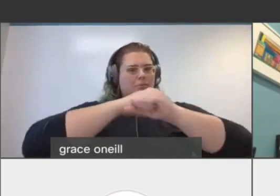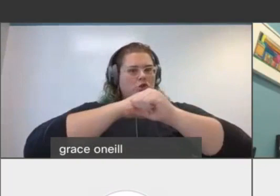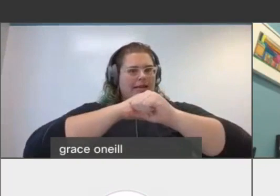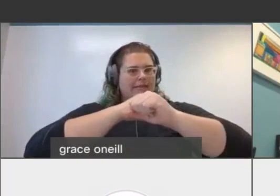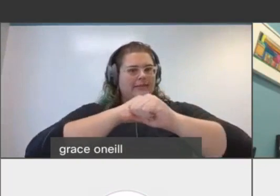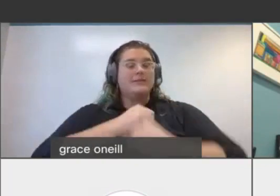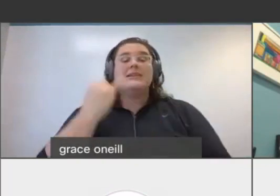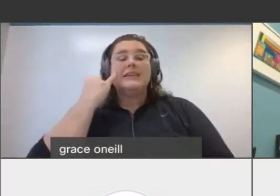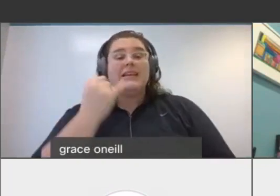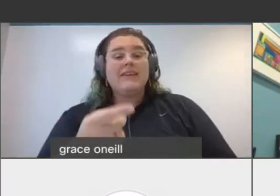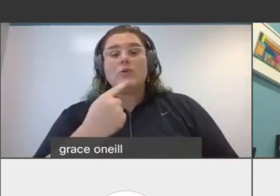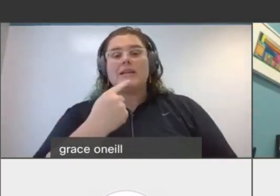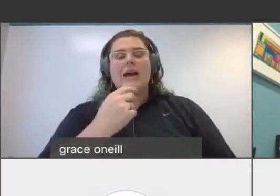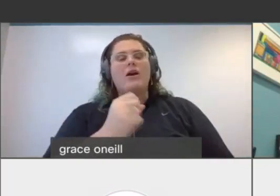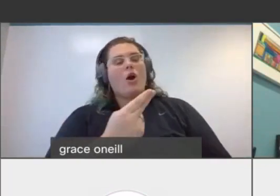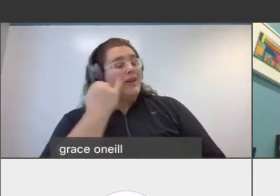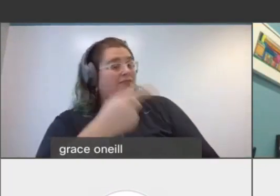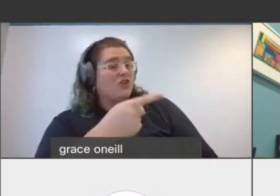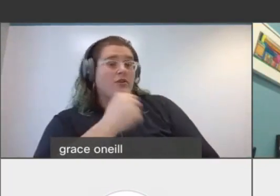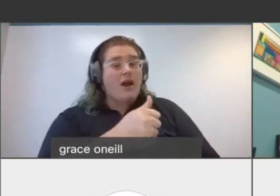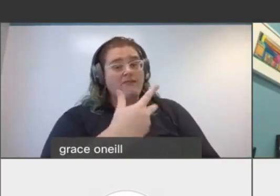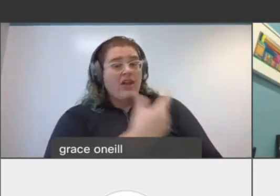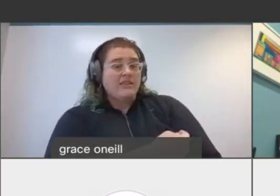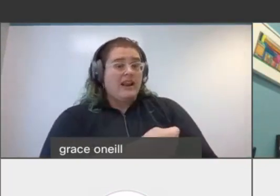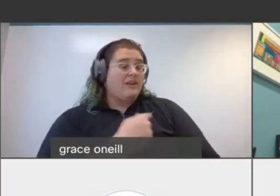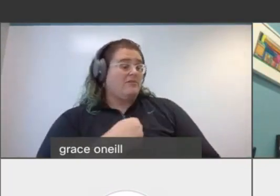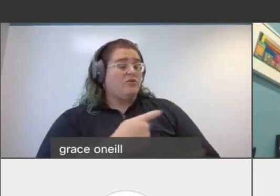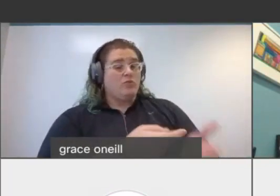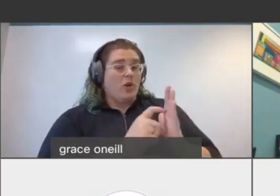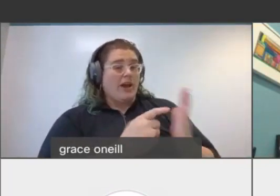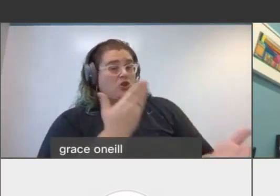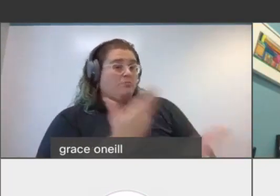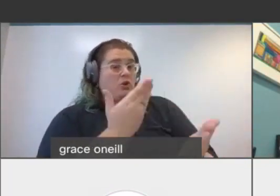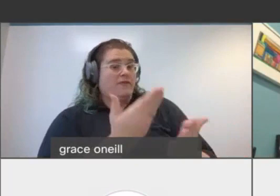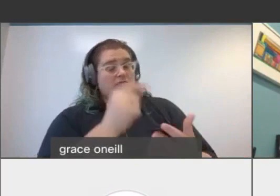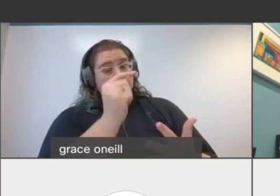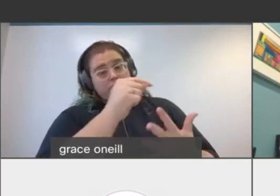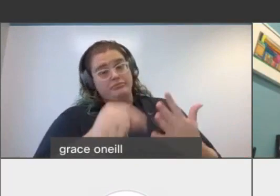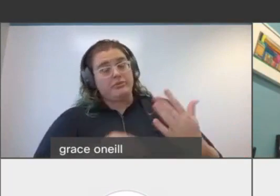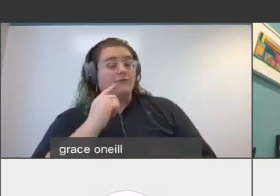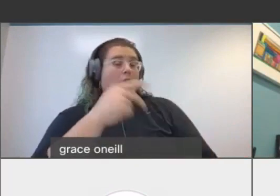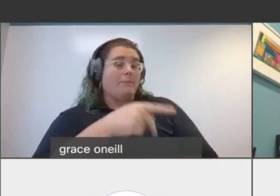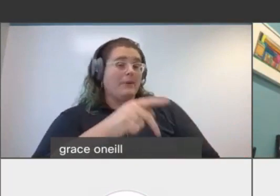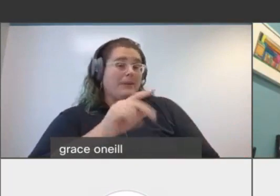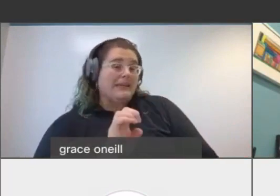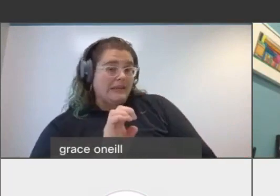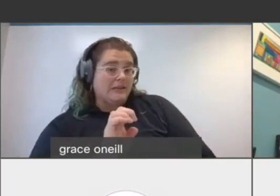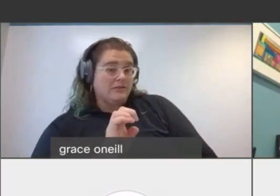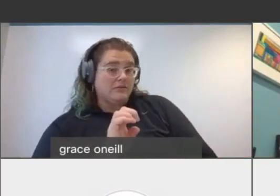not vaccinated, here's what I need to see in terms of PPE.